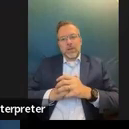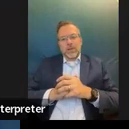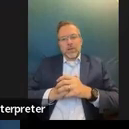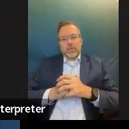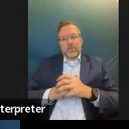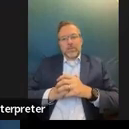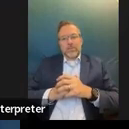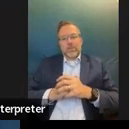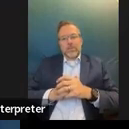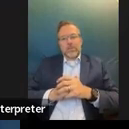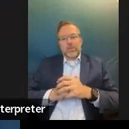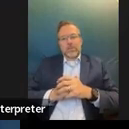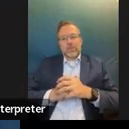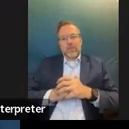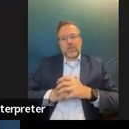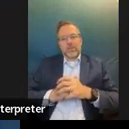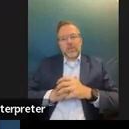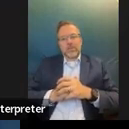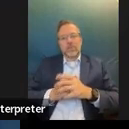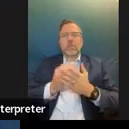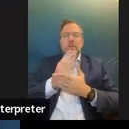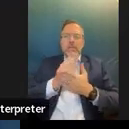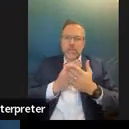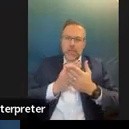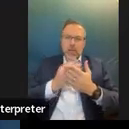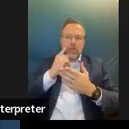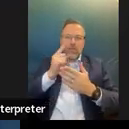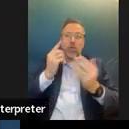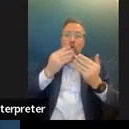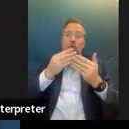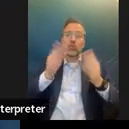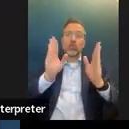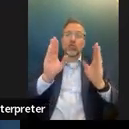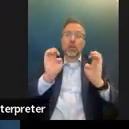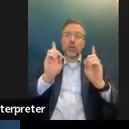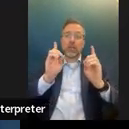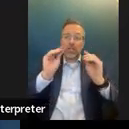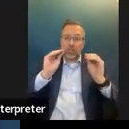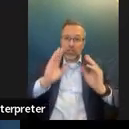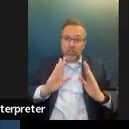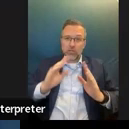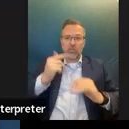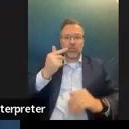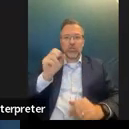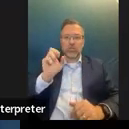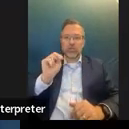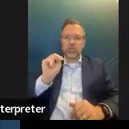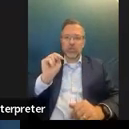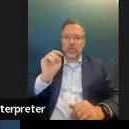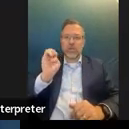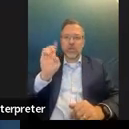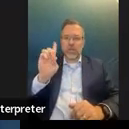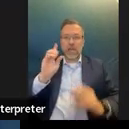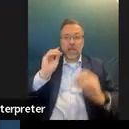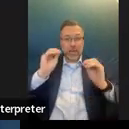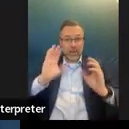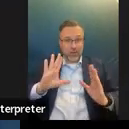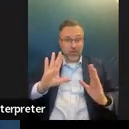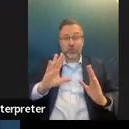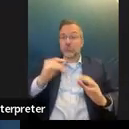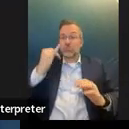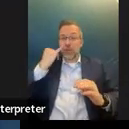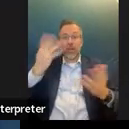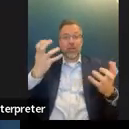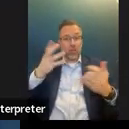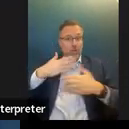We have a couple that apply to gen ed teachers. If you want to share them with the teachers who teach your children that